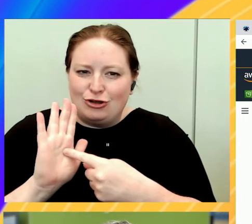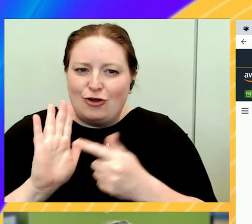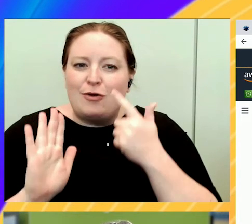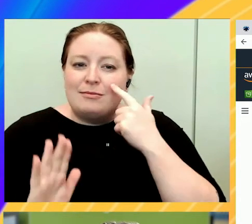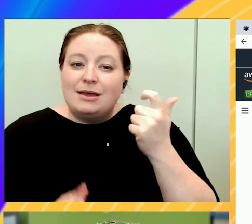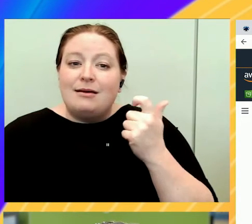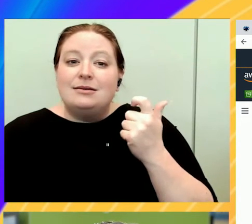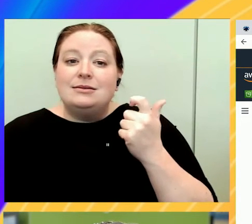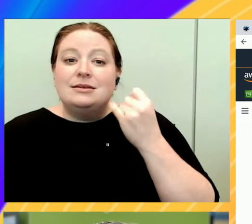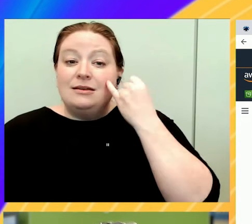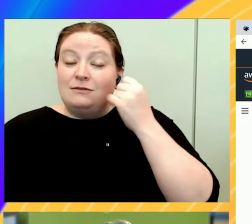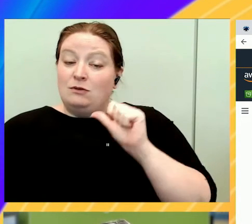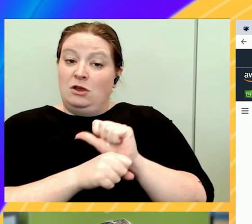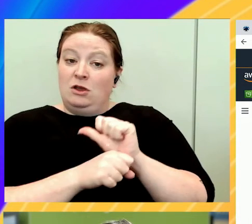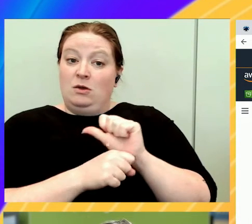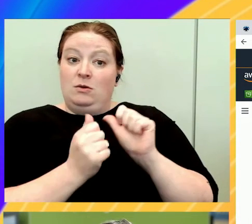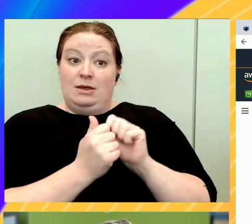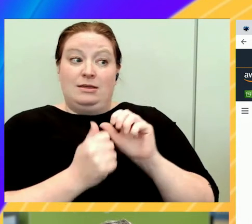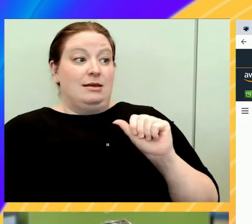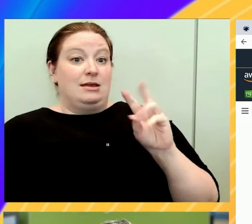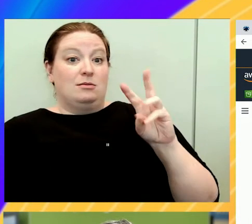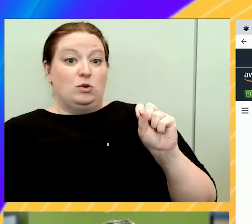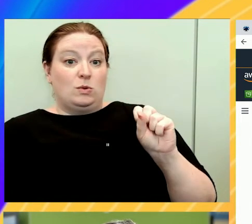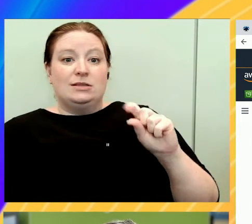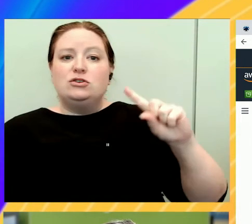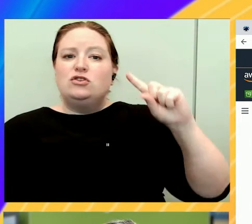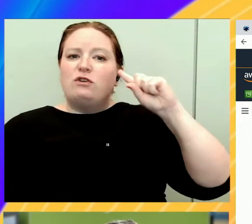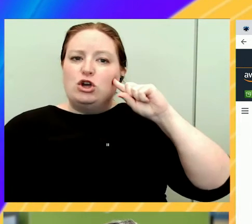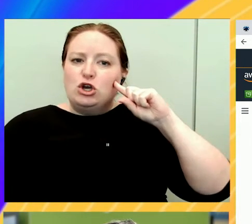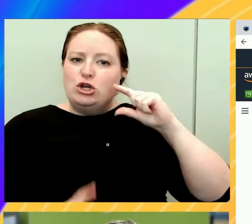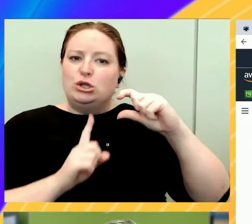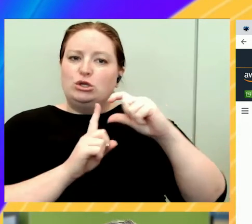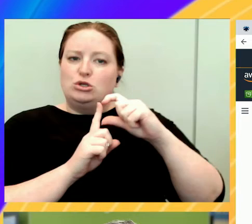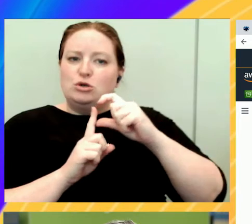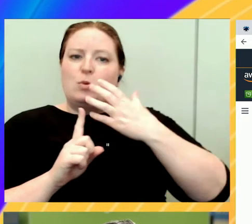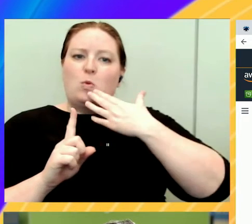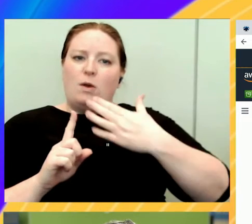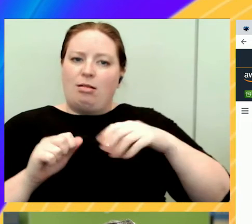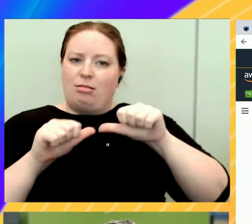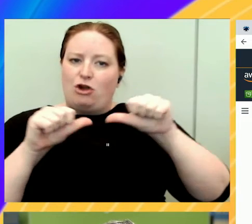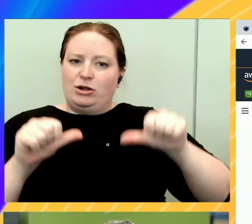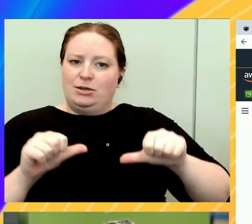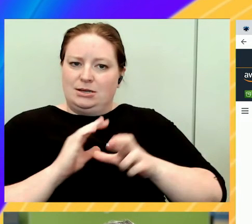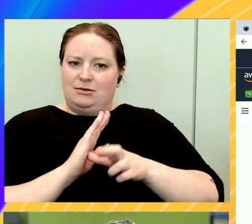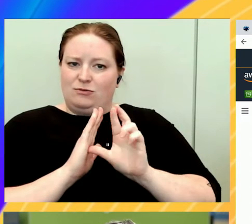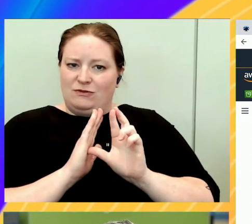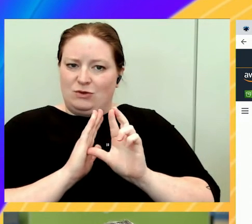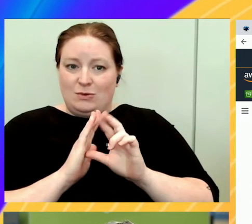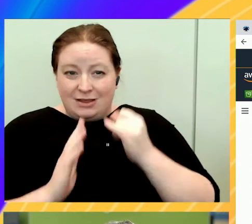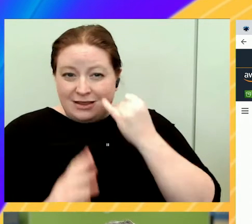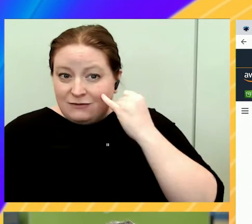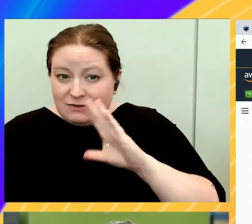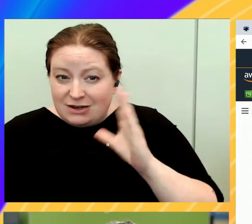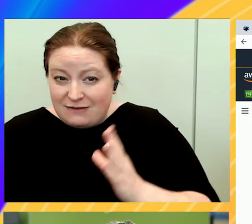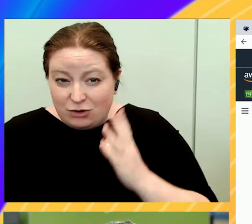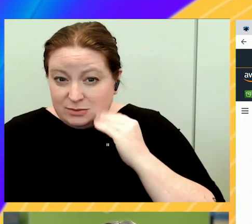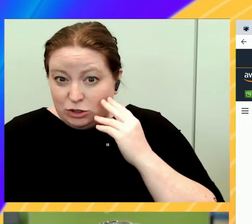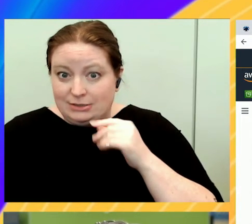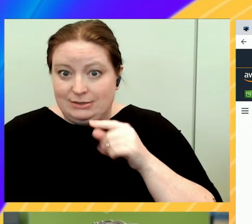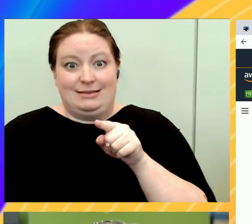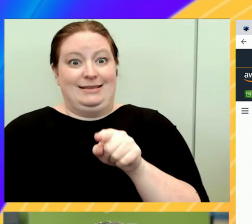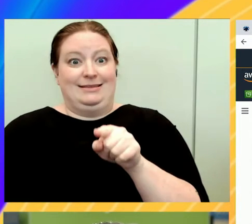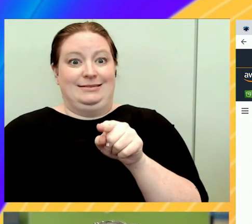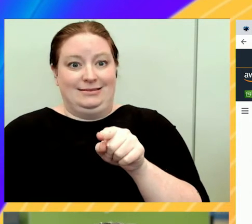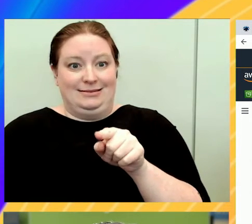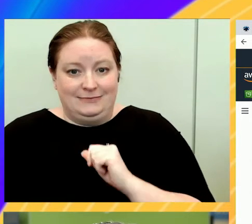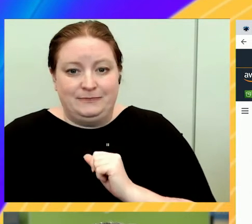with AWS, you've heard the term well-architected review, but if you've never been through one, this is exactly what it is. All right, let's take notes,